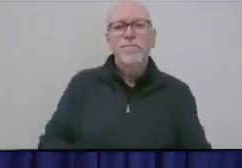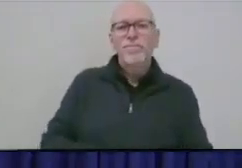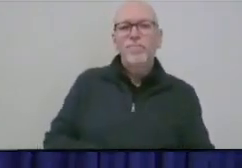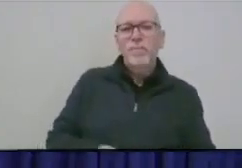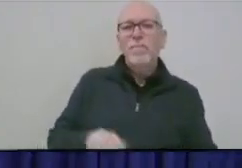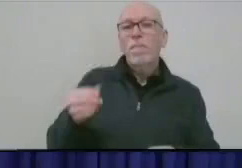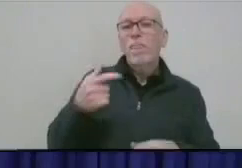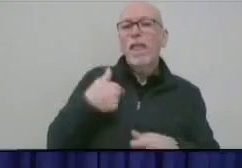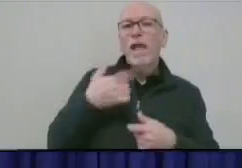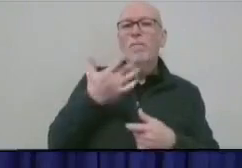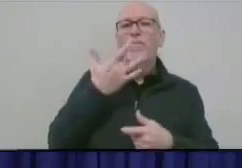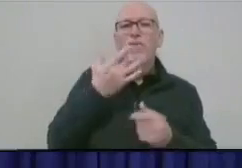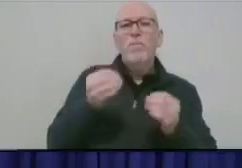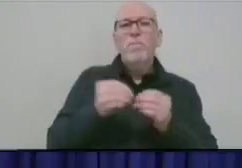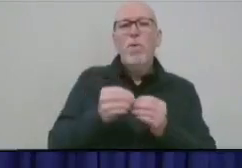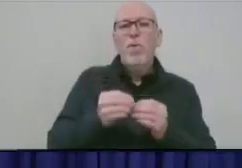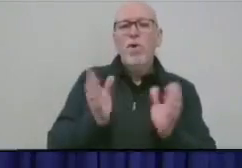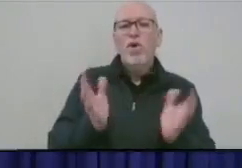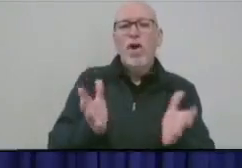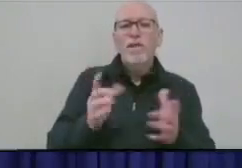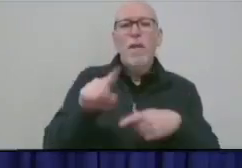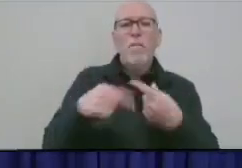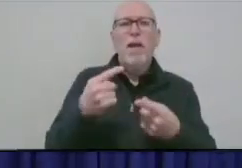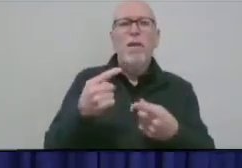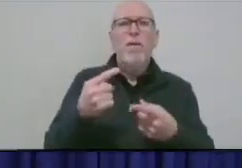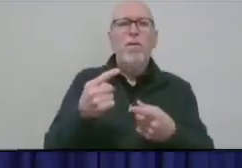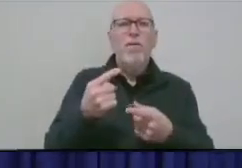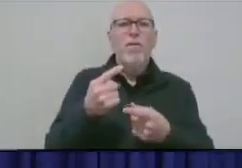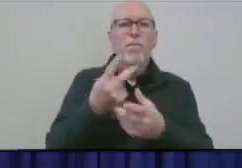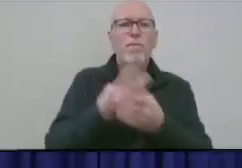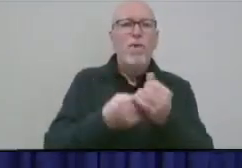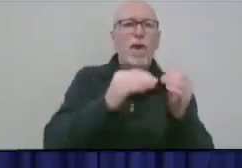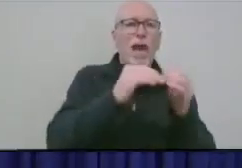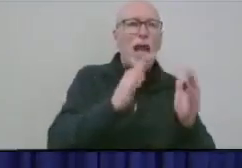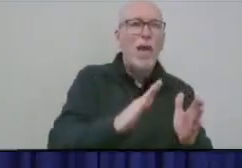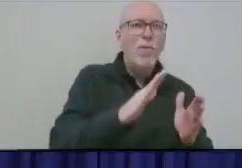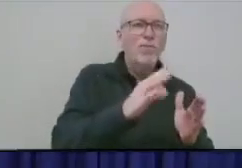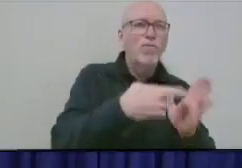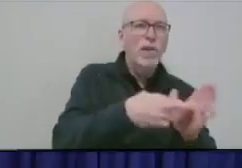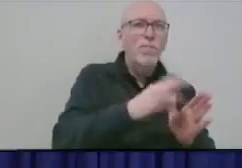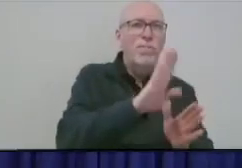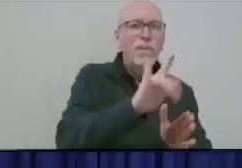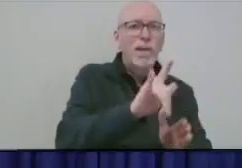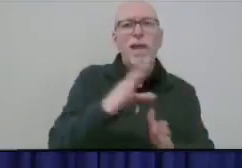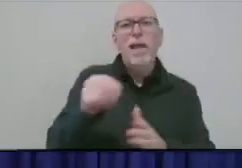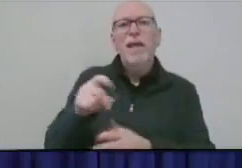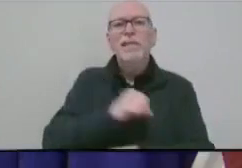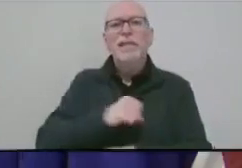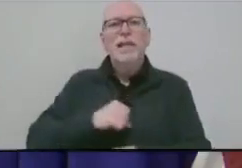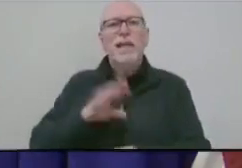more conversation about both. And we'll have that. And